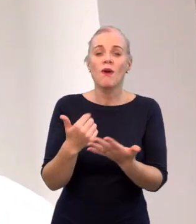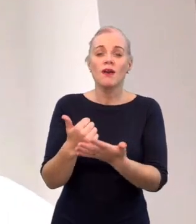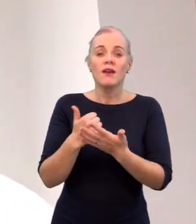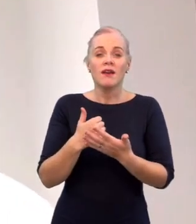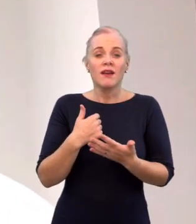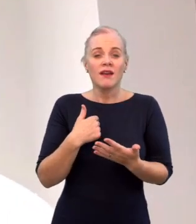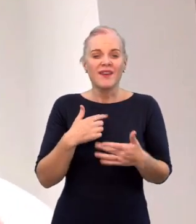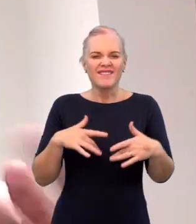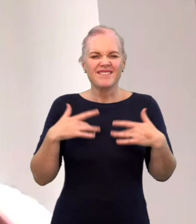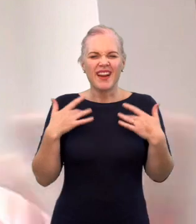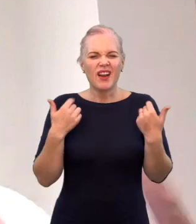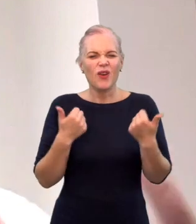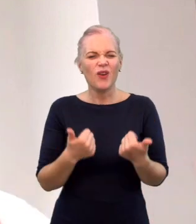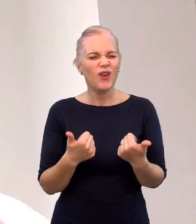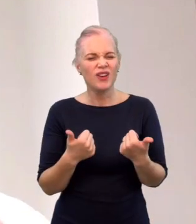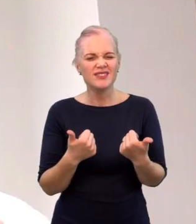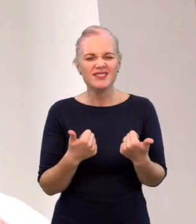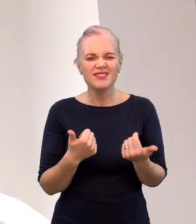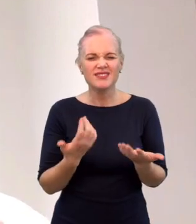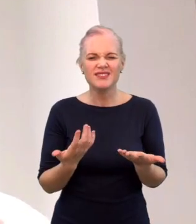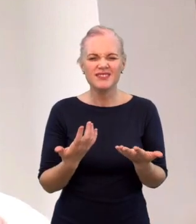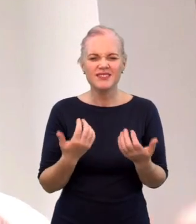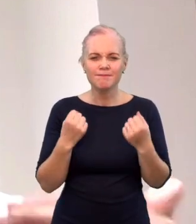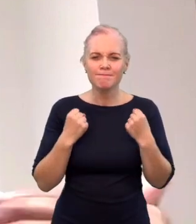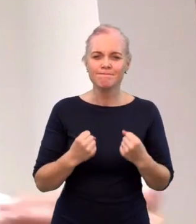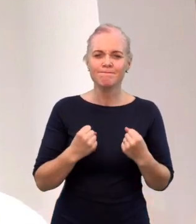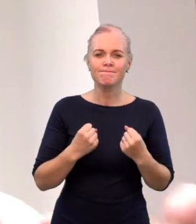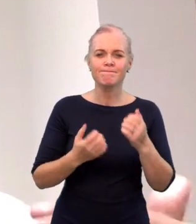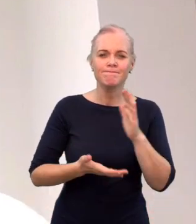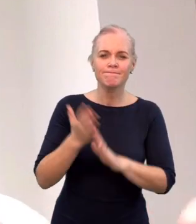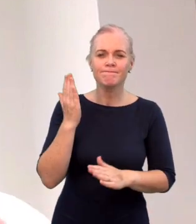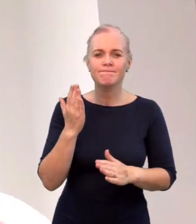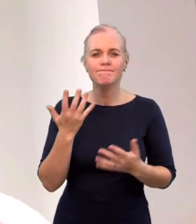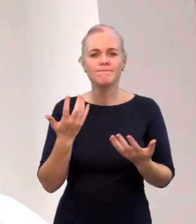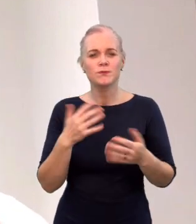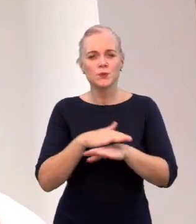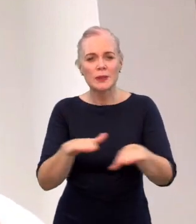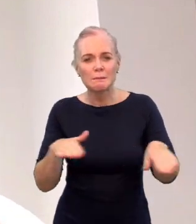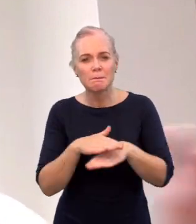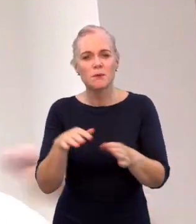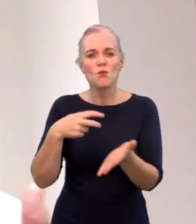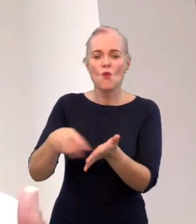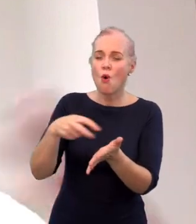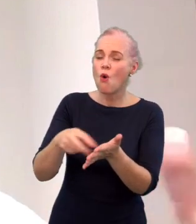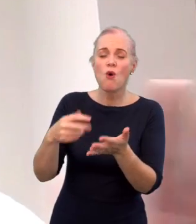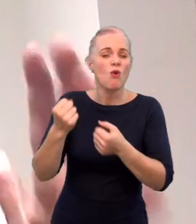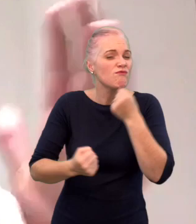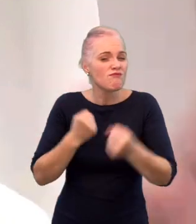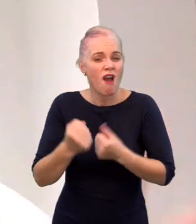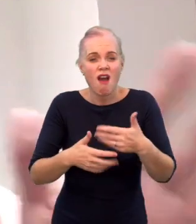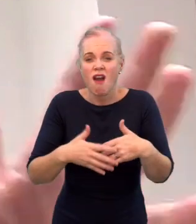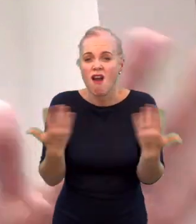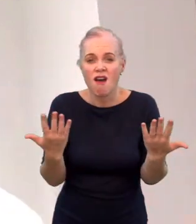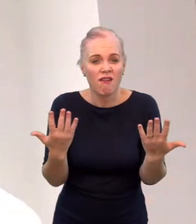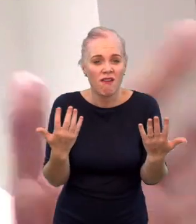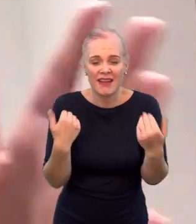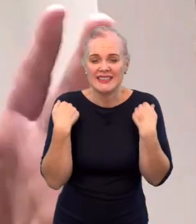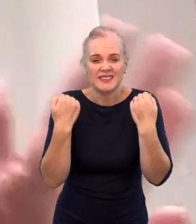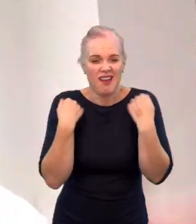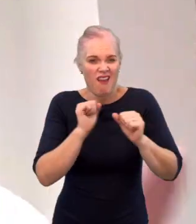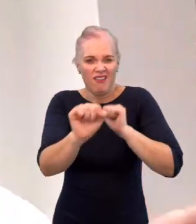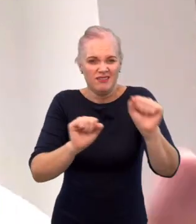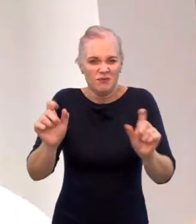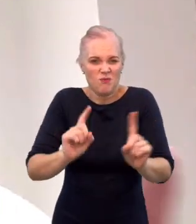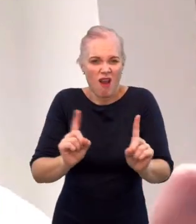those days where you're just not feeling very good. And then if you manage to take yourself out for a walk or a swim or a run or whatever type of exercise it